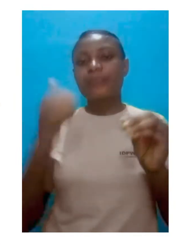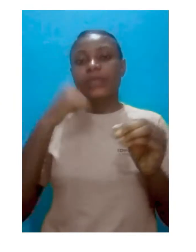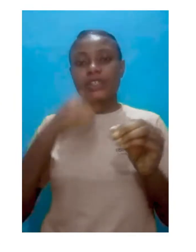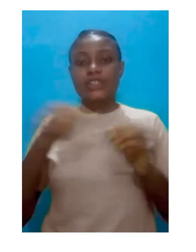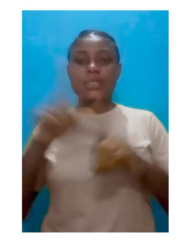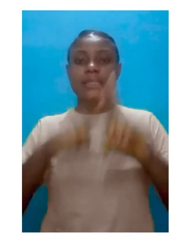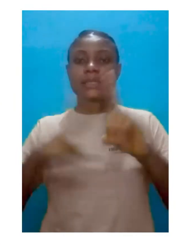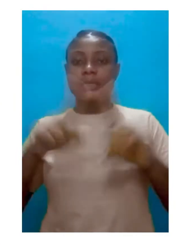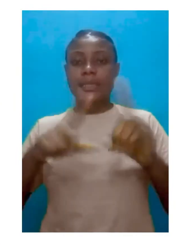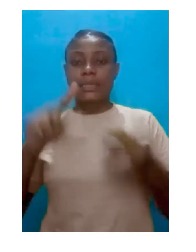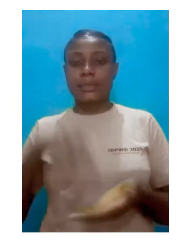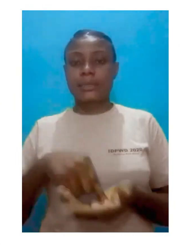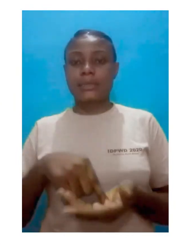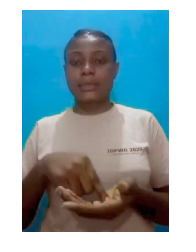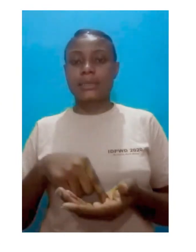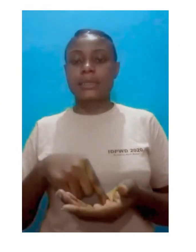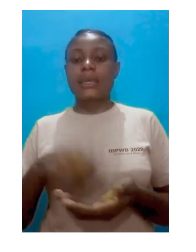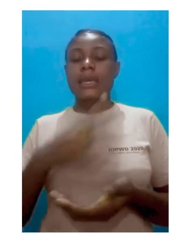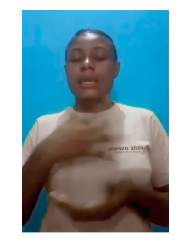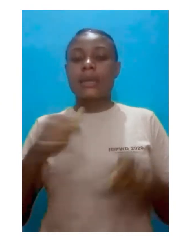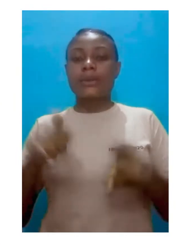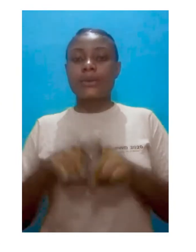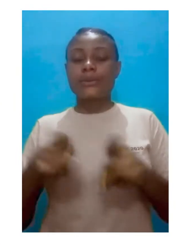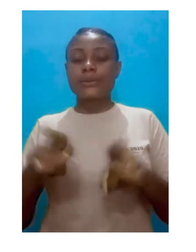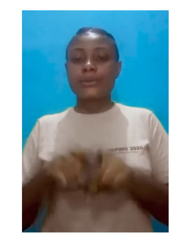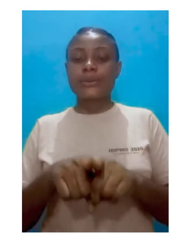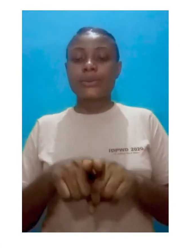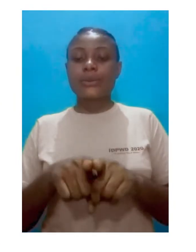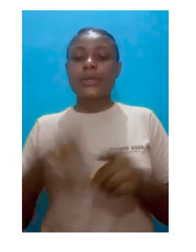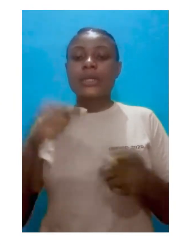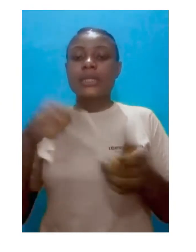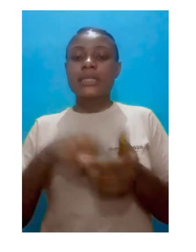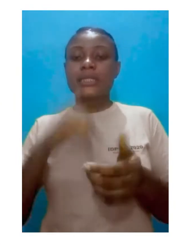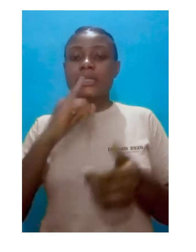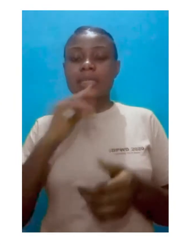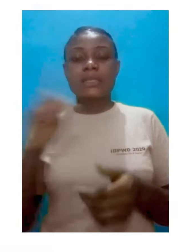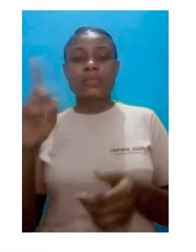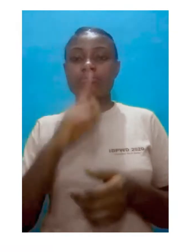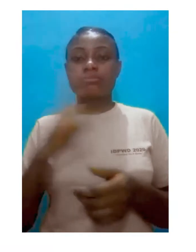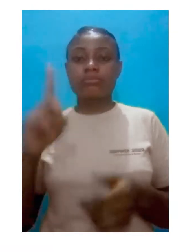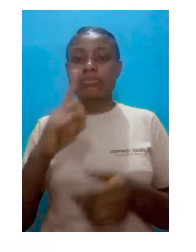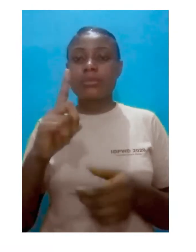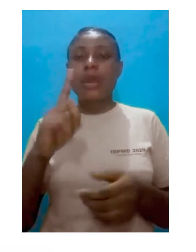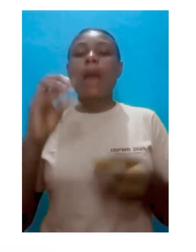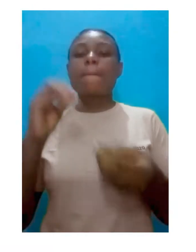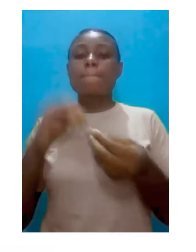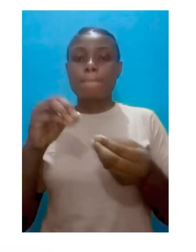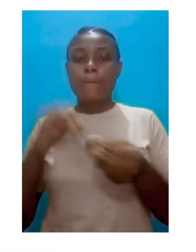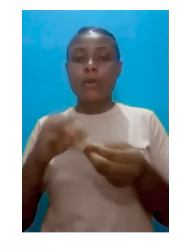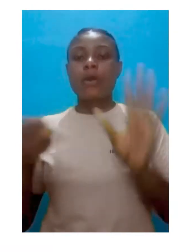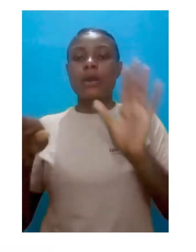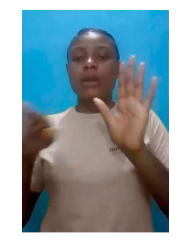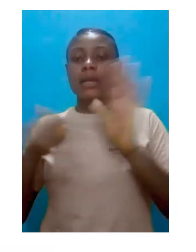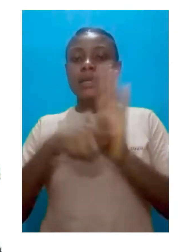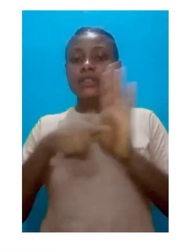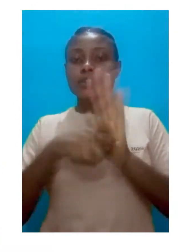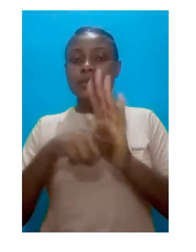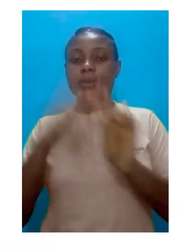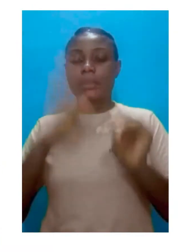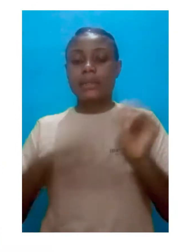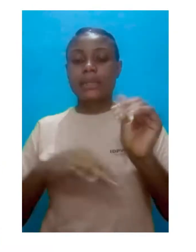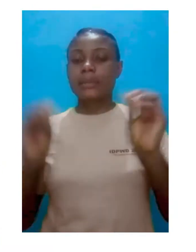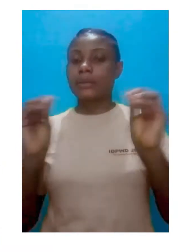for no at this time, she signed this. And this is more gestural